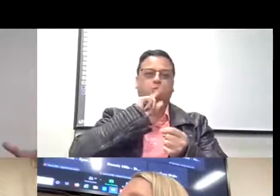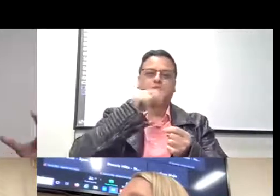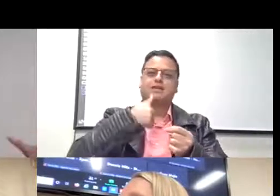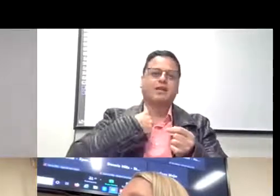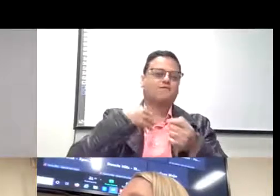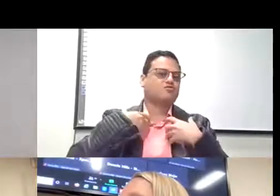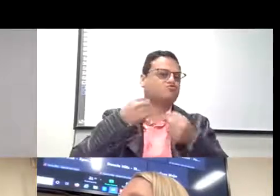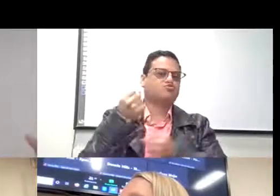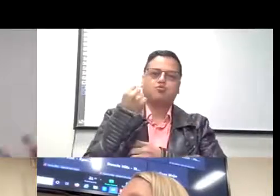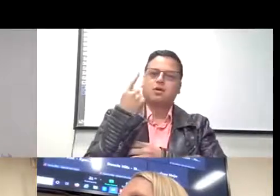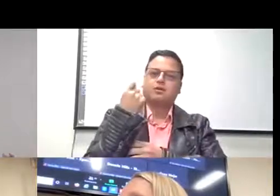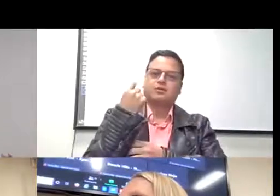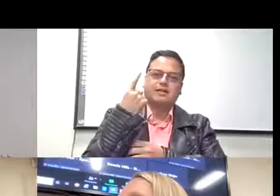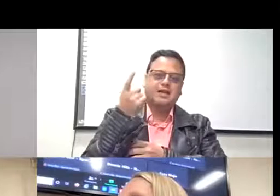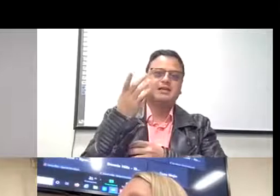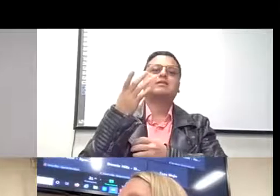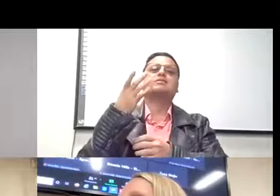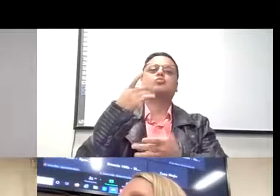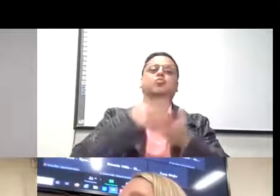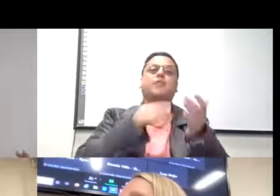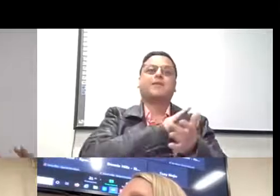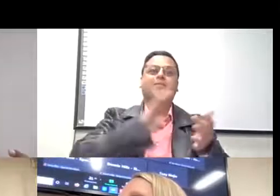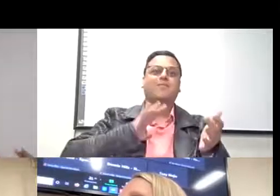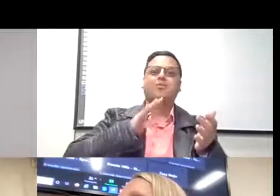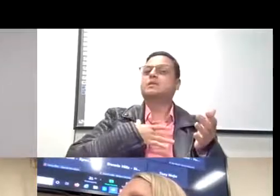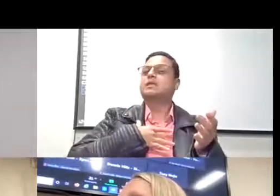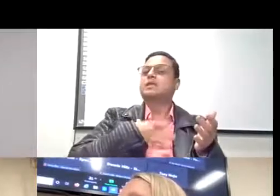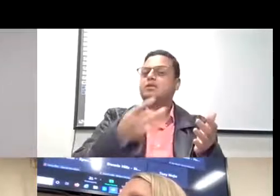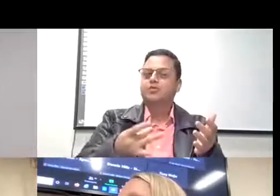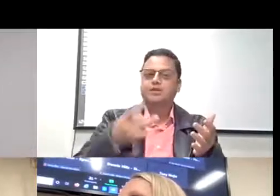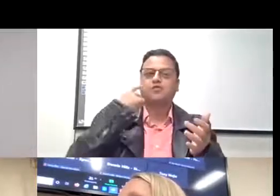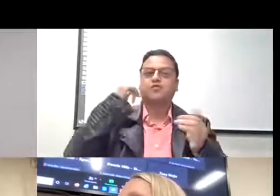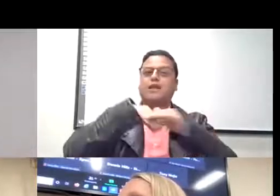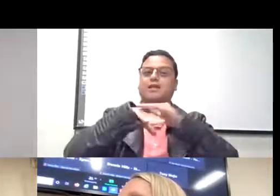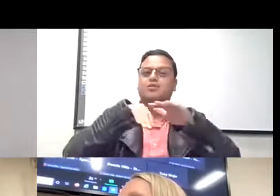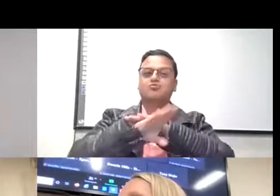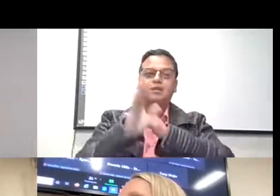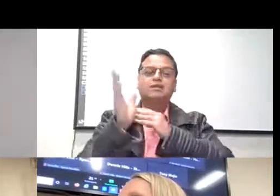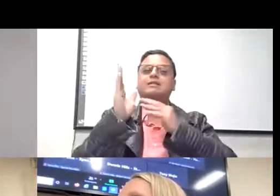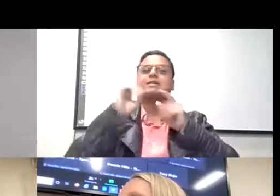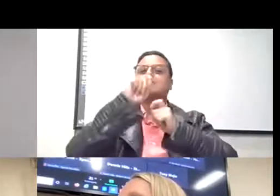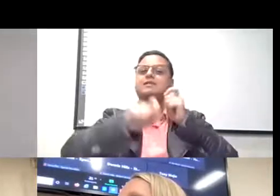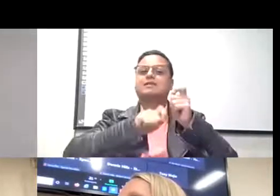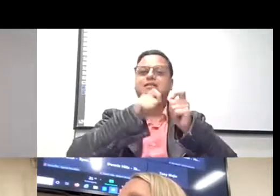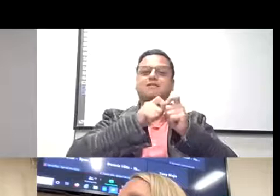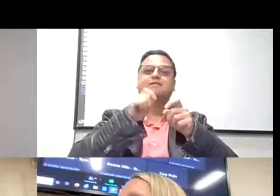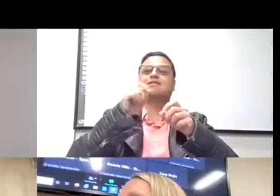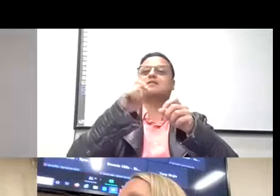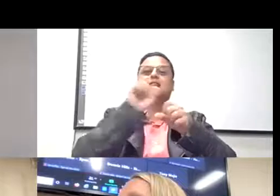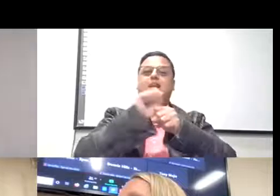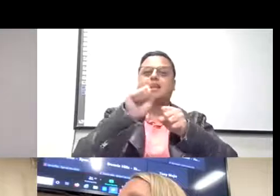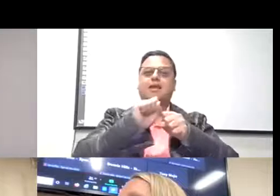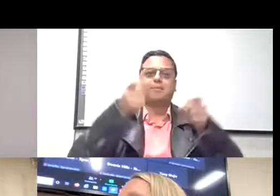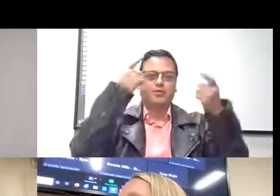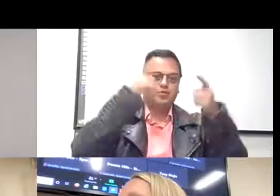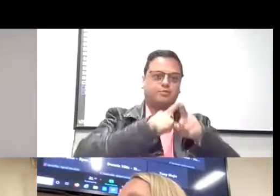strong understanding of what the interest of the board might be in entering into a potential project labor agreement. So we felt like at our